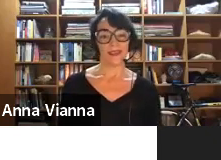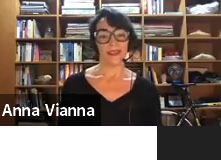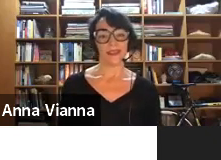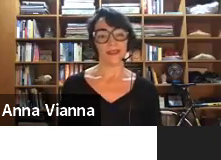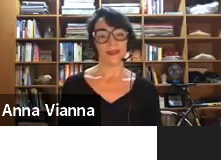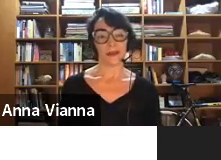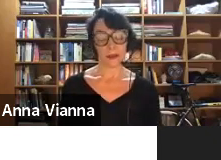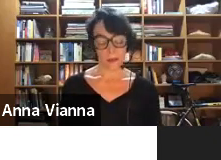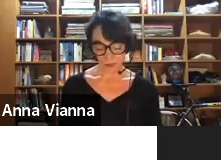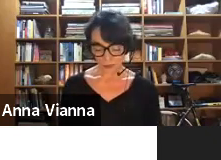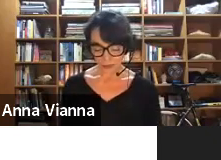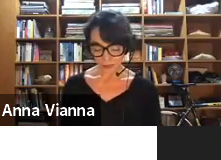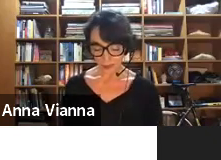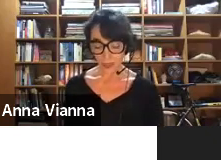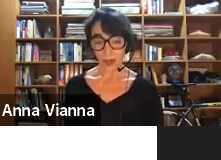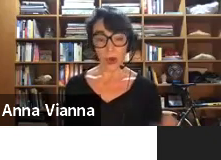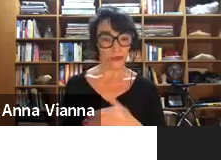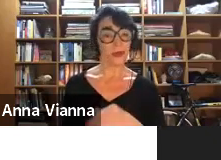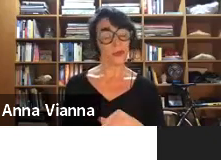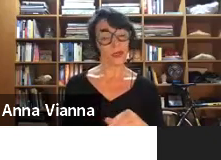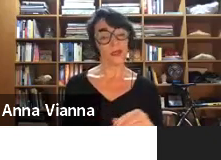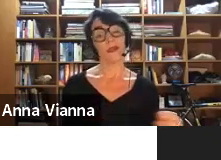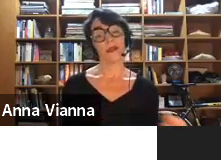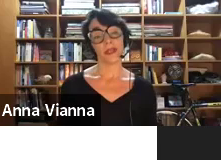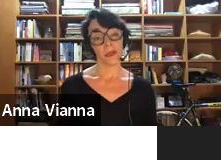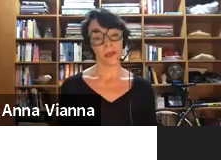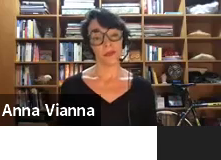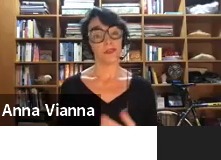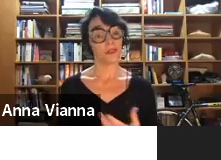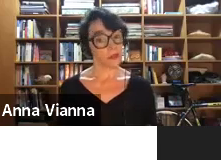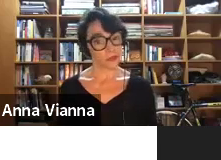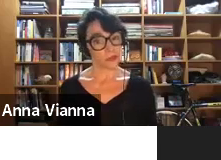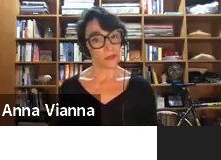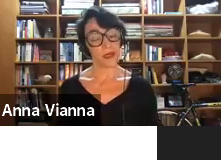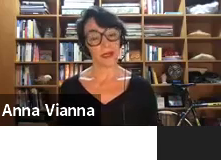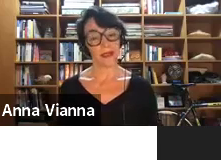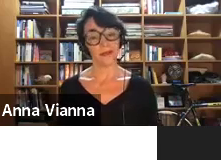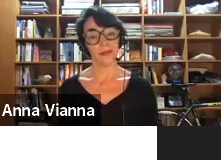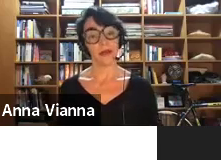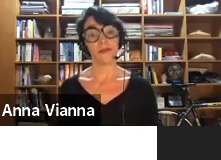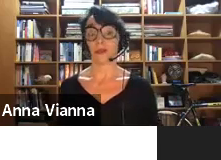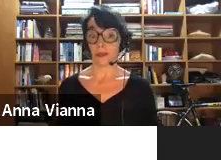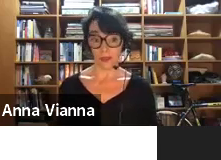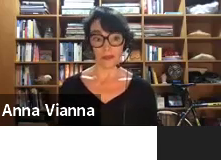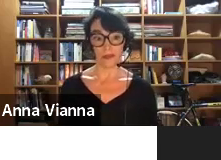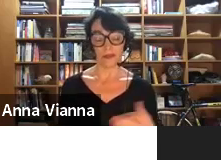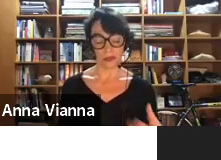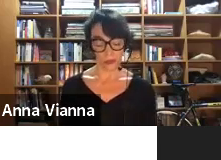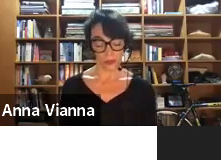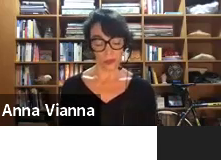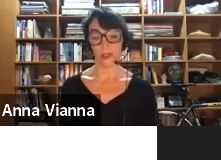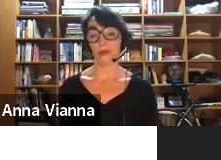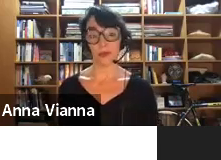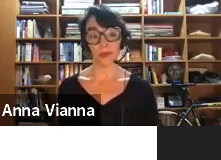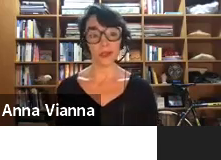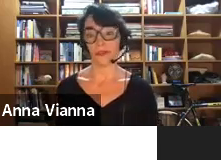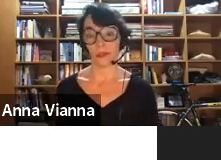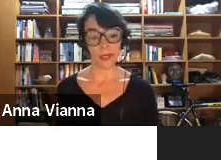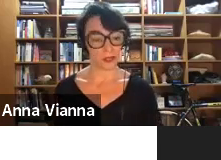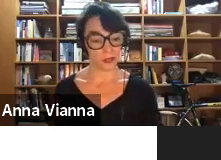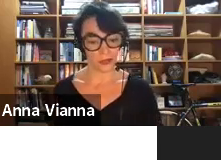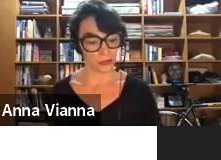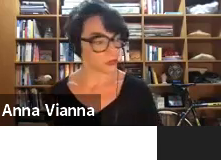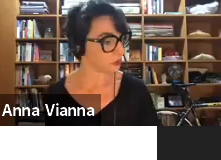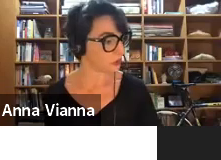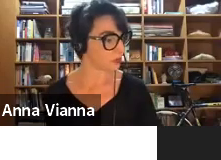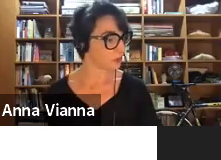place. And also, by the way, the IMF was another job I got after a test. So, you know, I love doing tests. Maybe